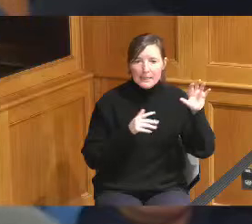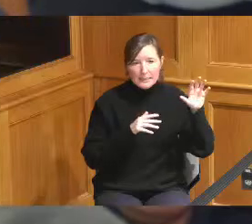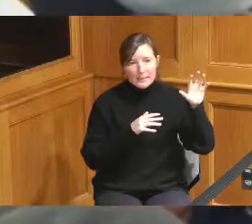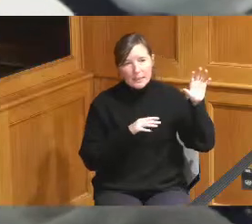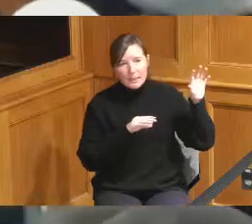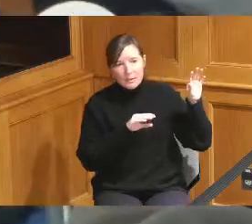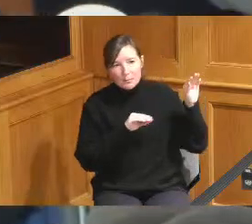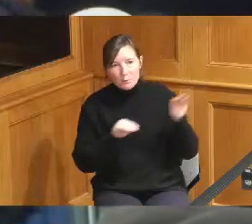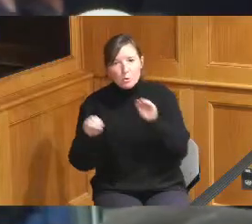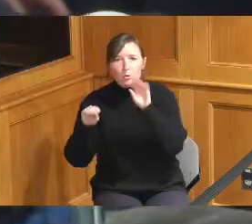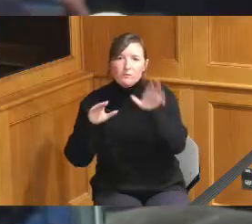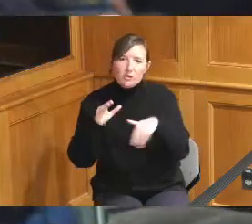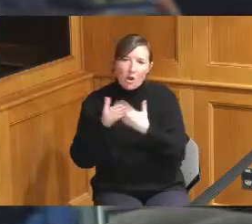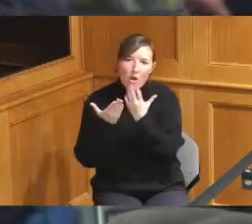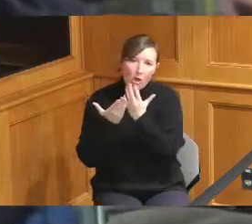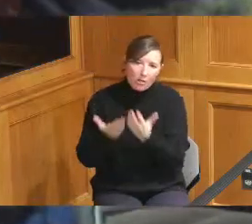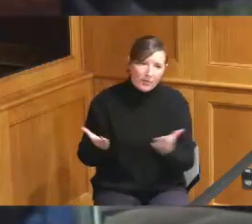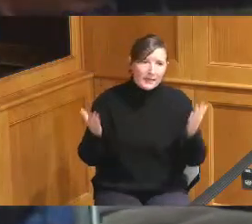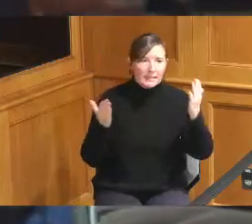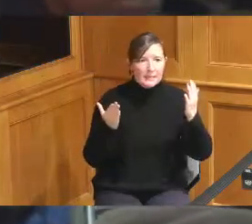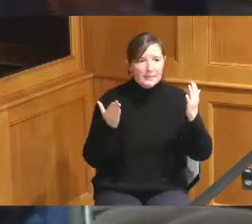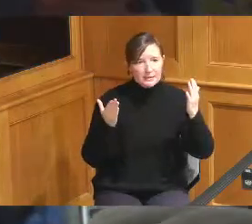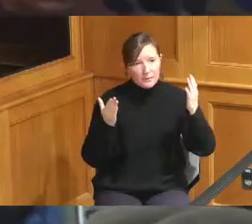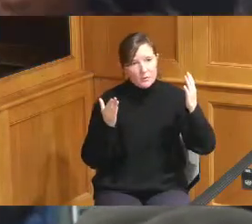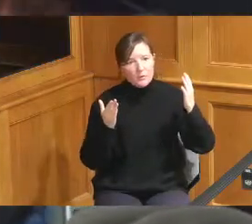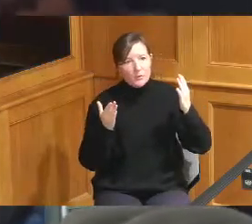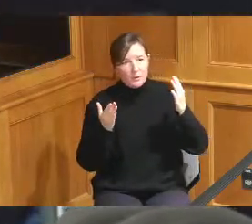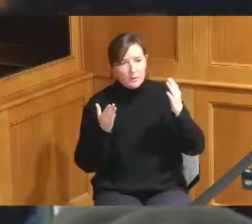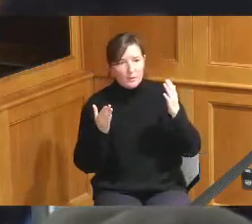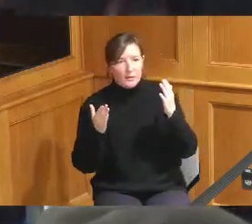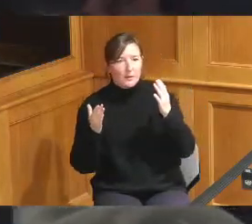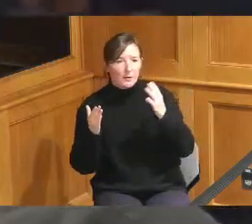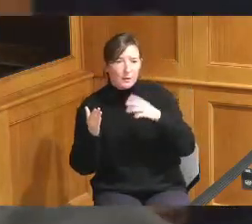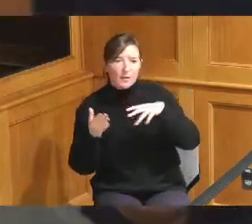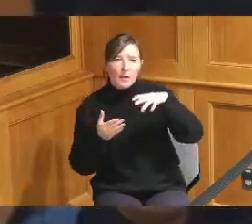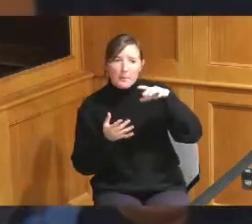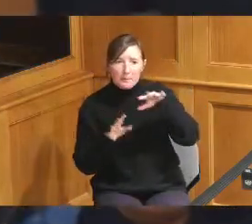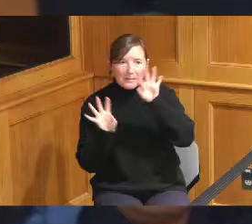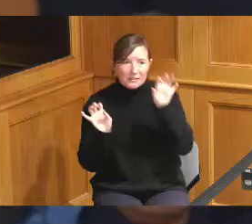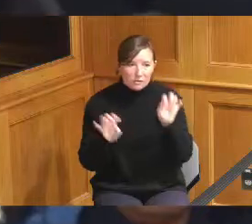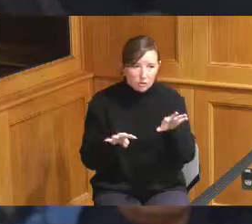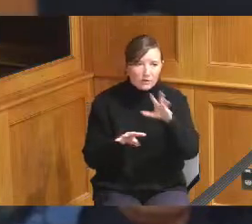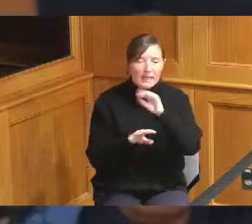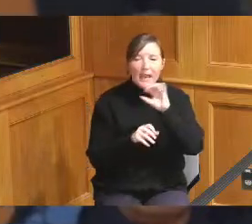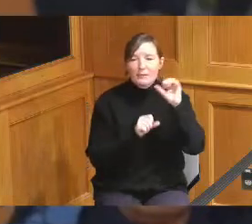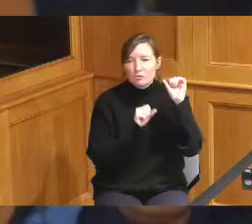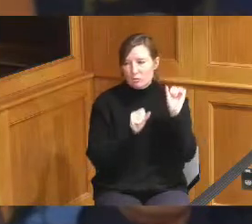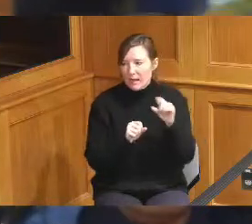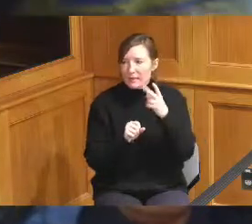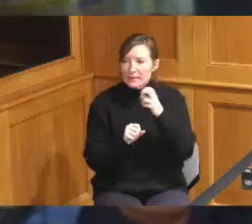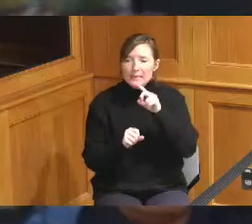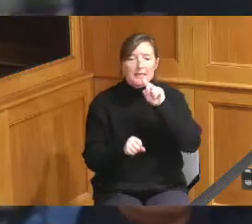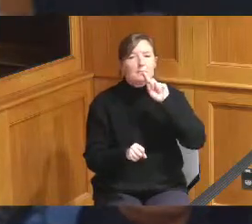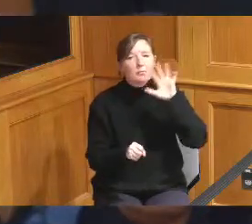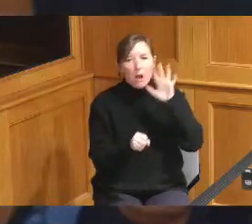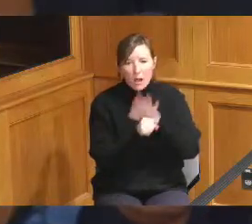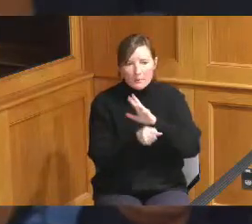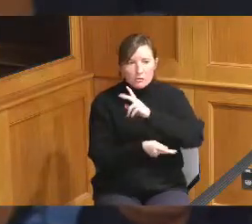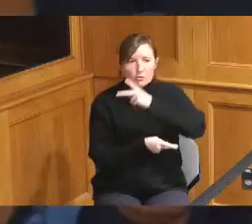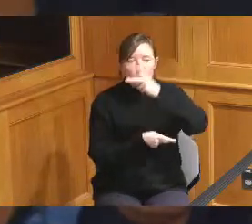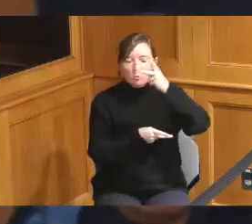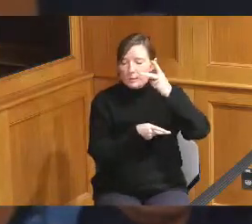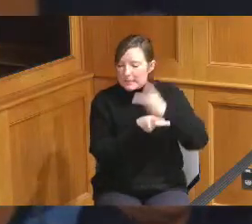moves all things. He promised to